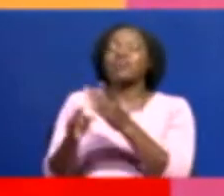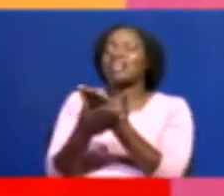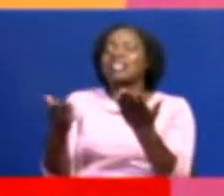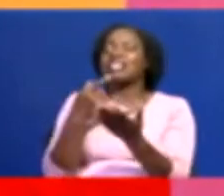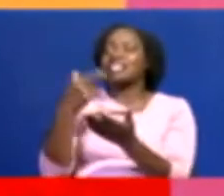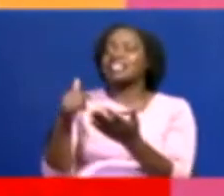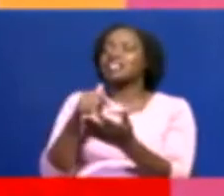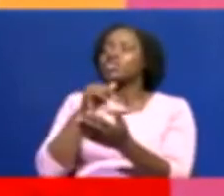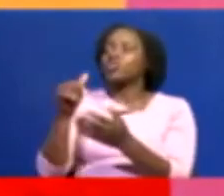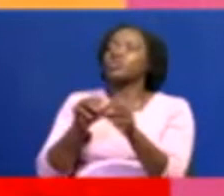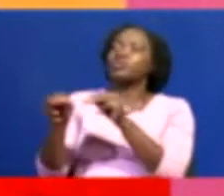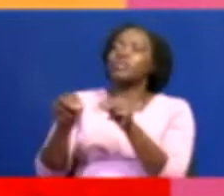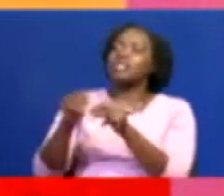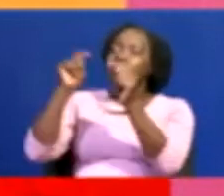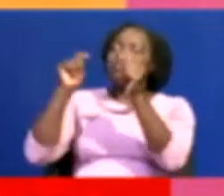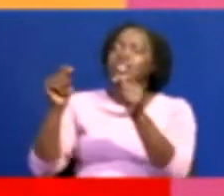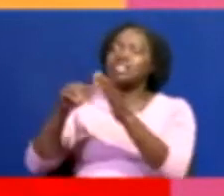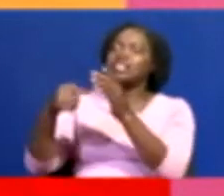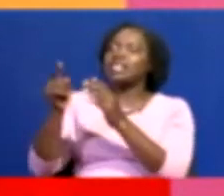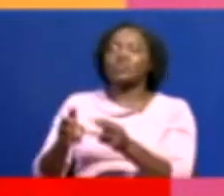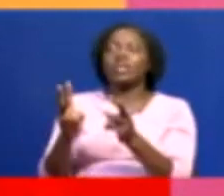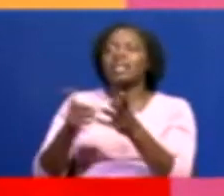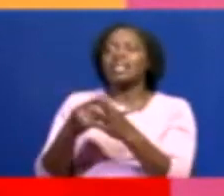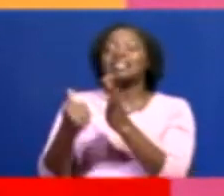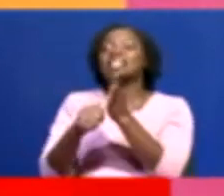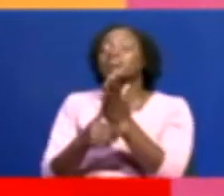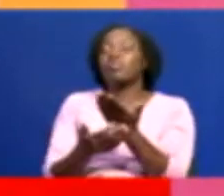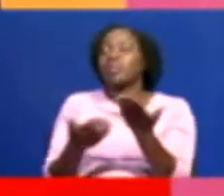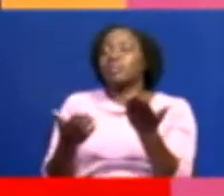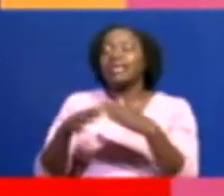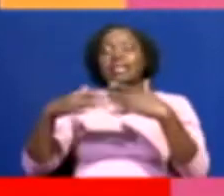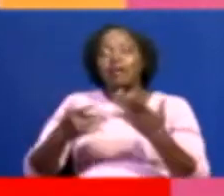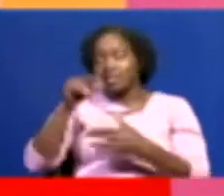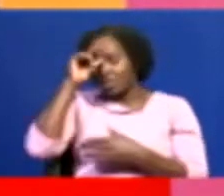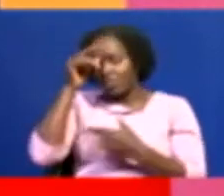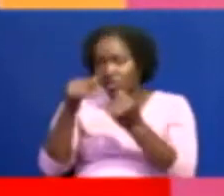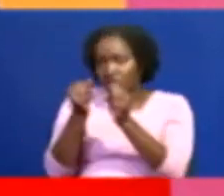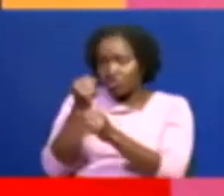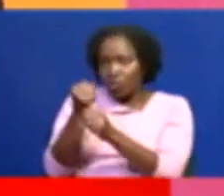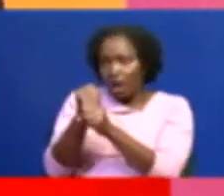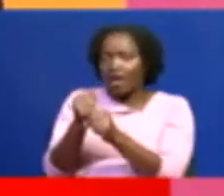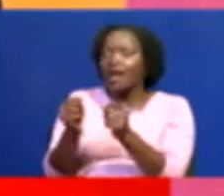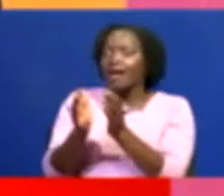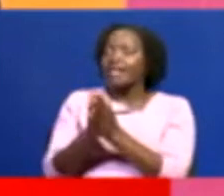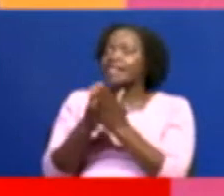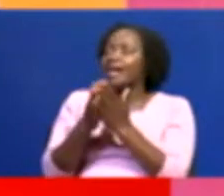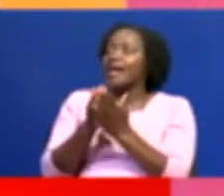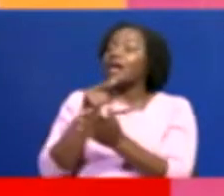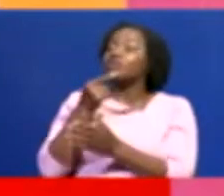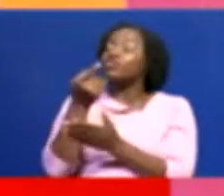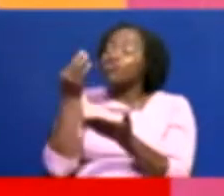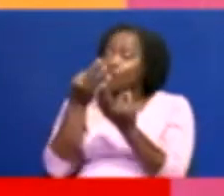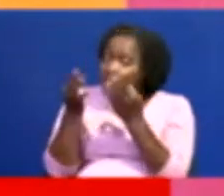tells us you're not managing protest in the right way, then there's a problem in how this government is trying to operate. Mm-hmm. And I will tell you